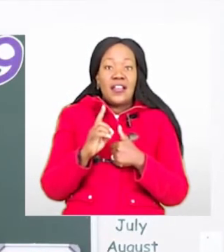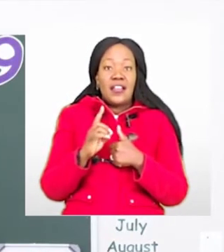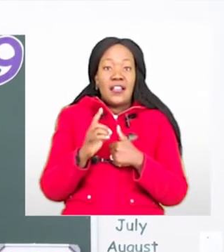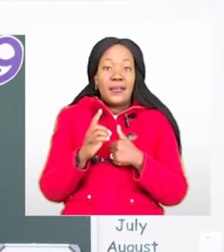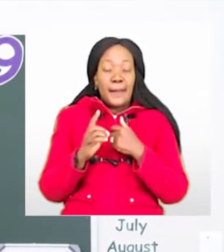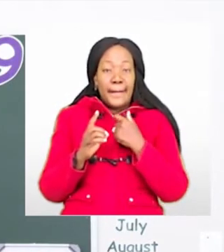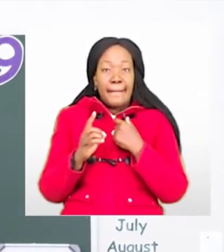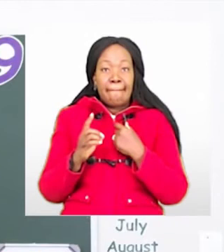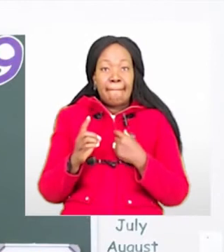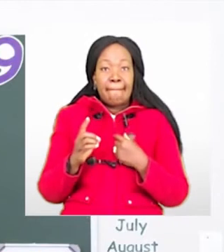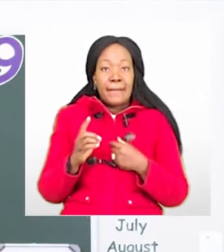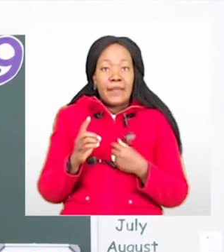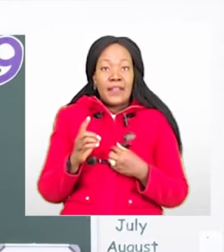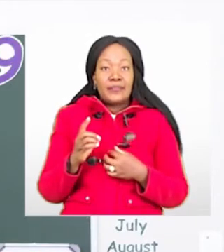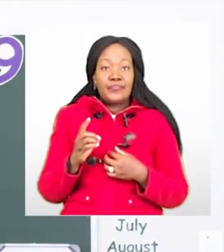7.